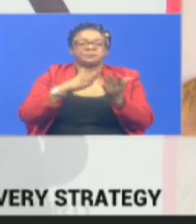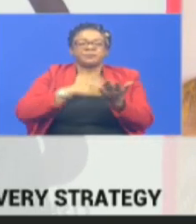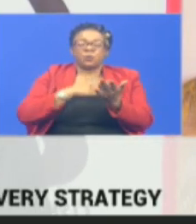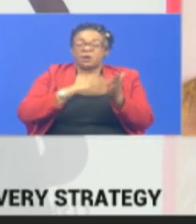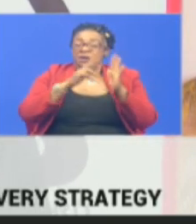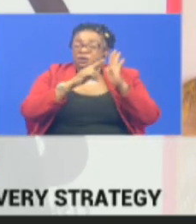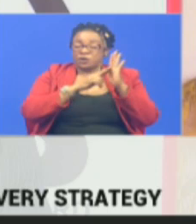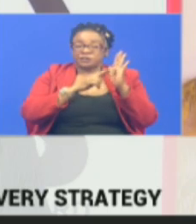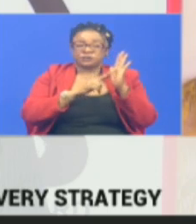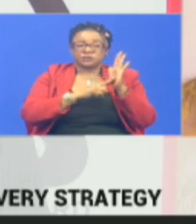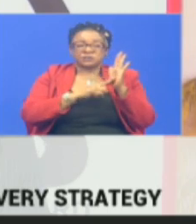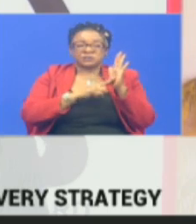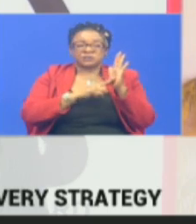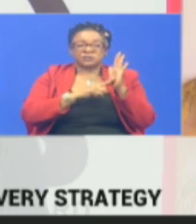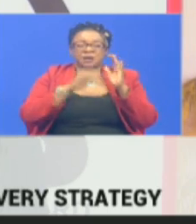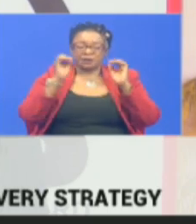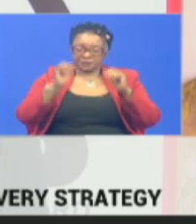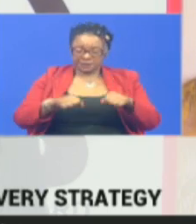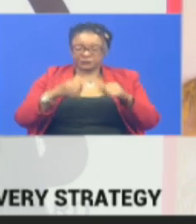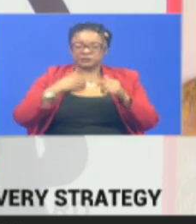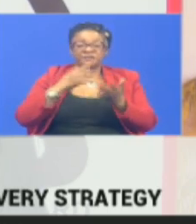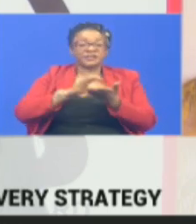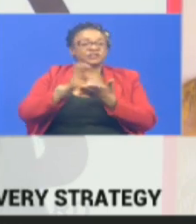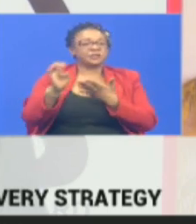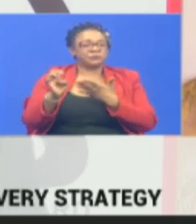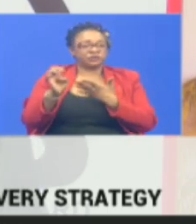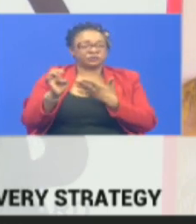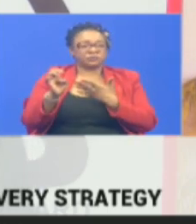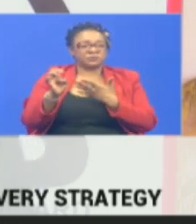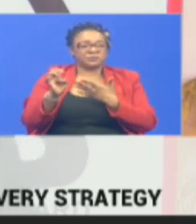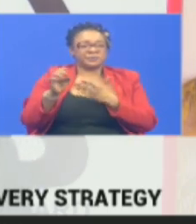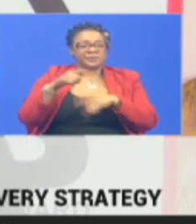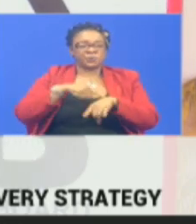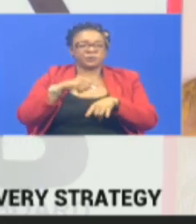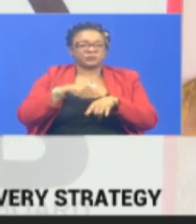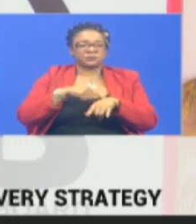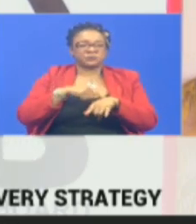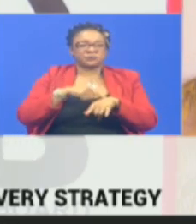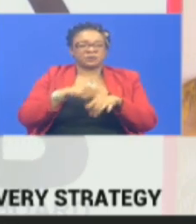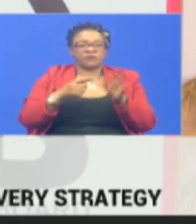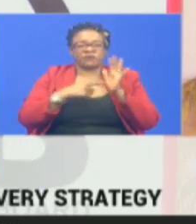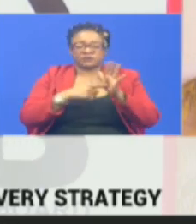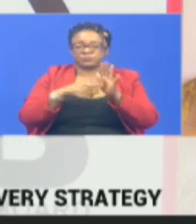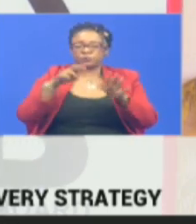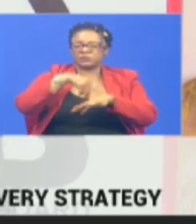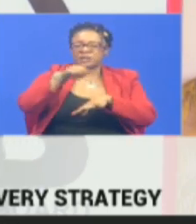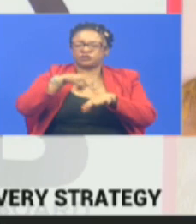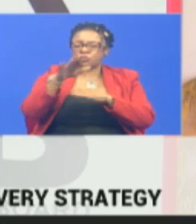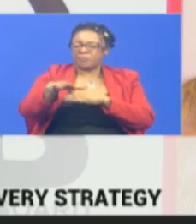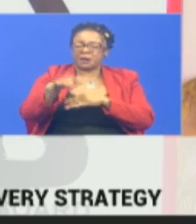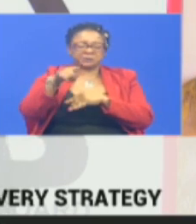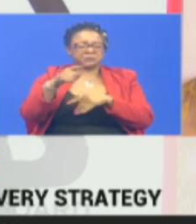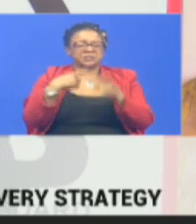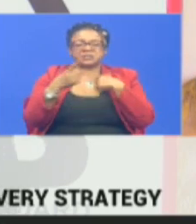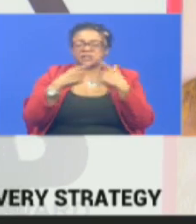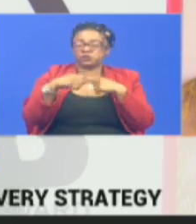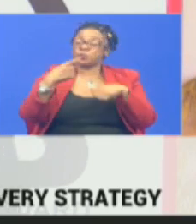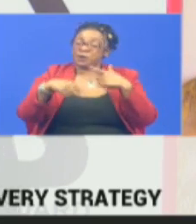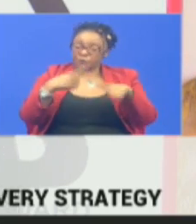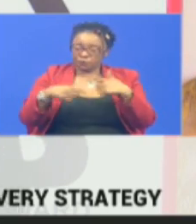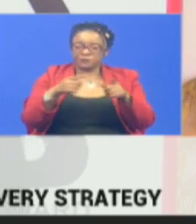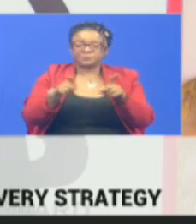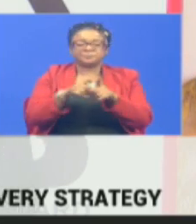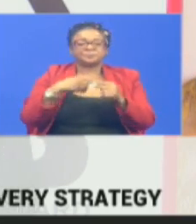regulations can also get exemptions when they are going to, for example, the national parks. These are discussions that are ongoing. Like I